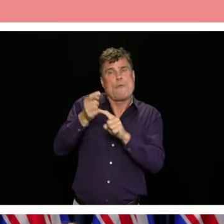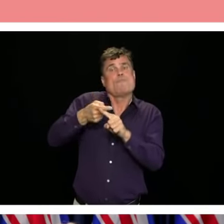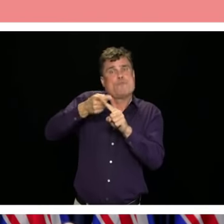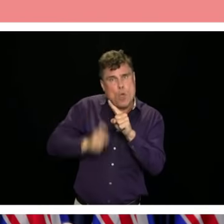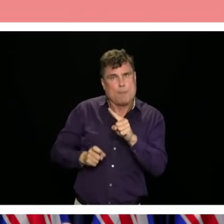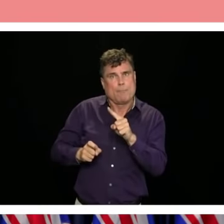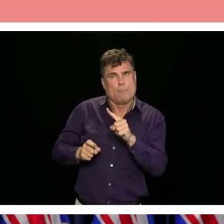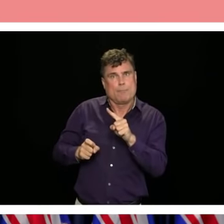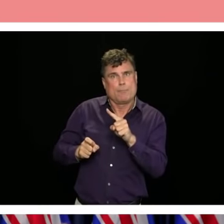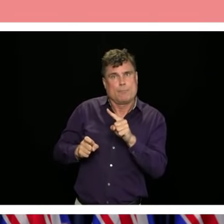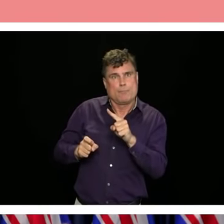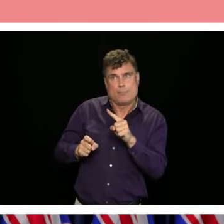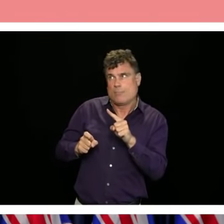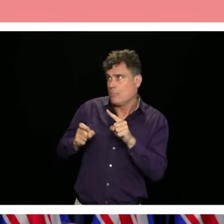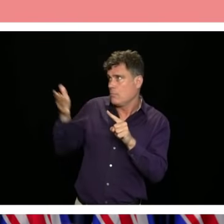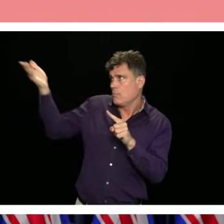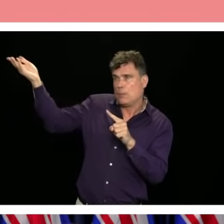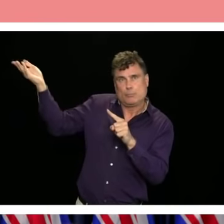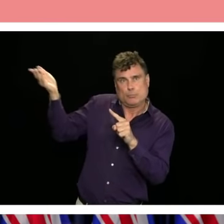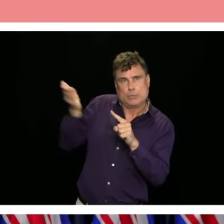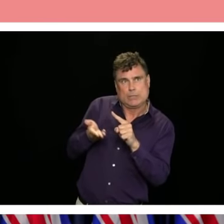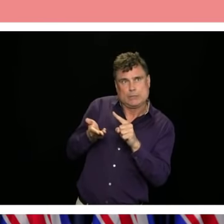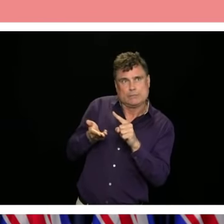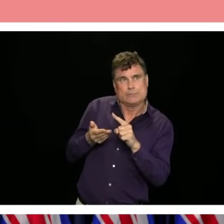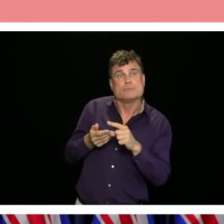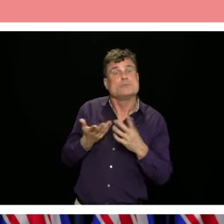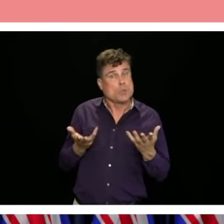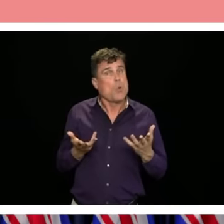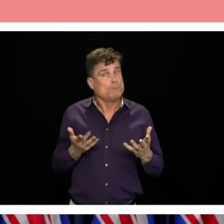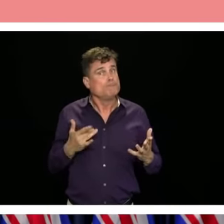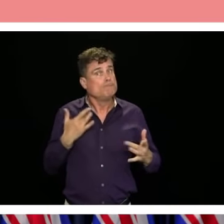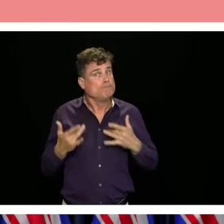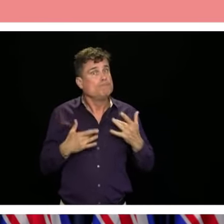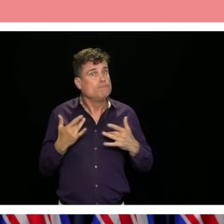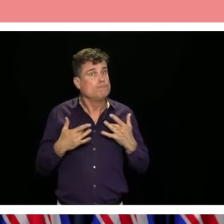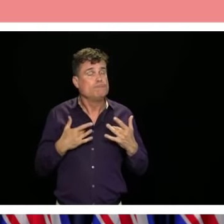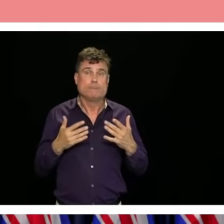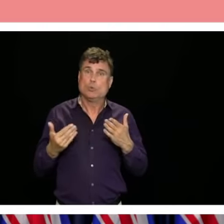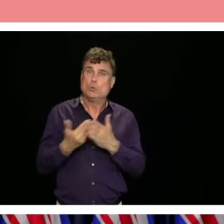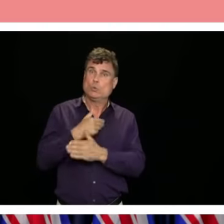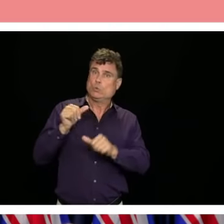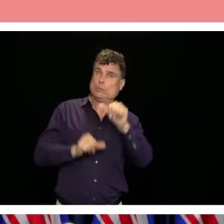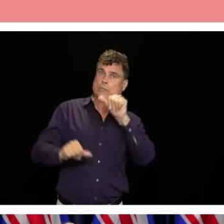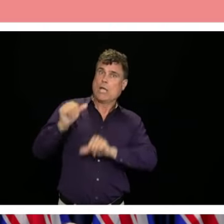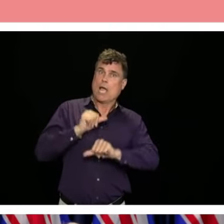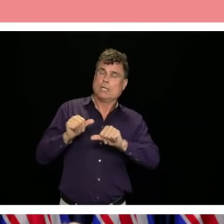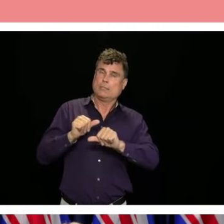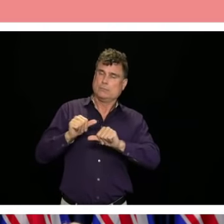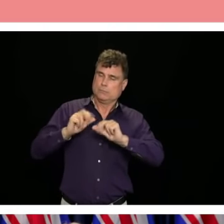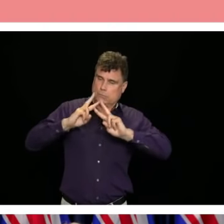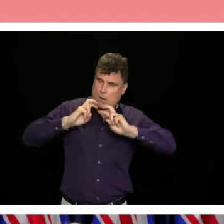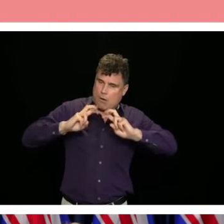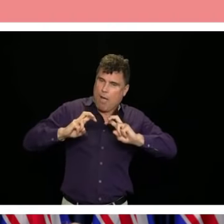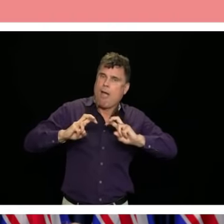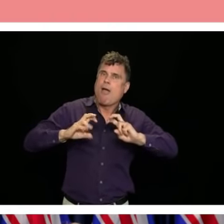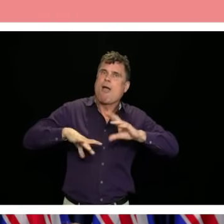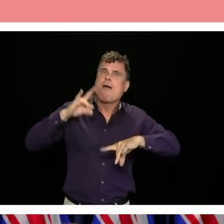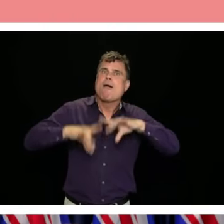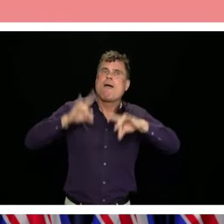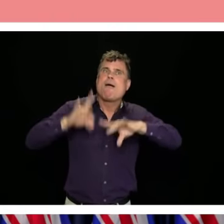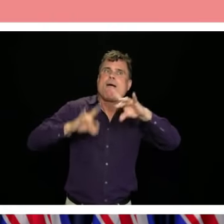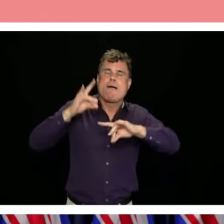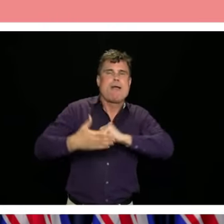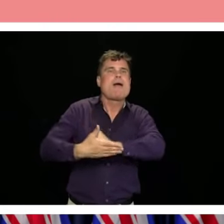of cases related to people returning after cruise ships, cruise ship outbreaks. We know we had clusters related